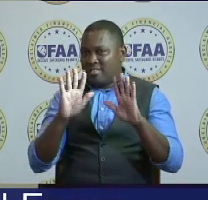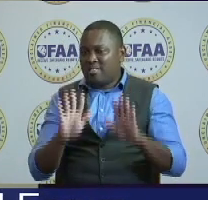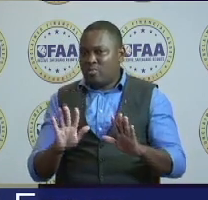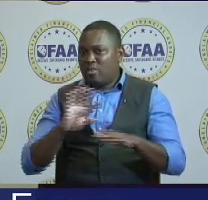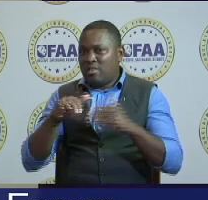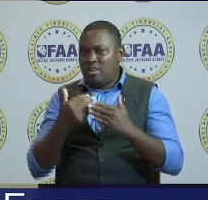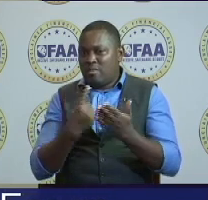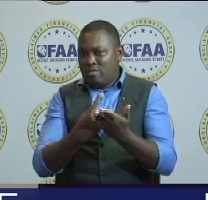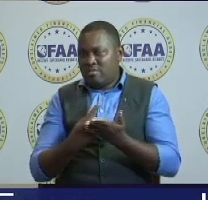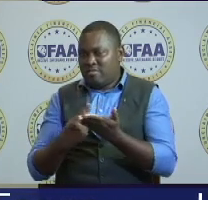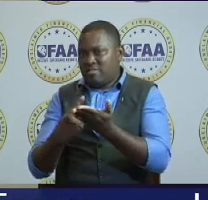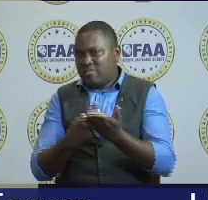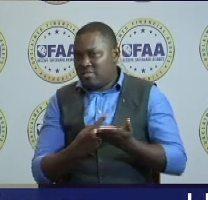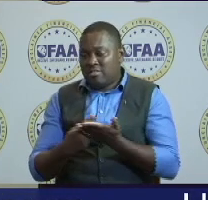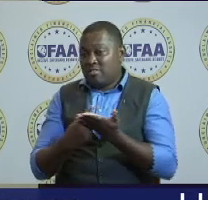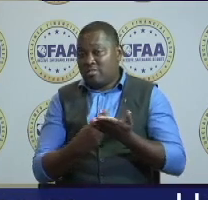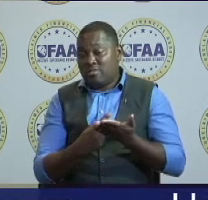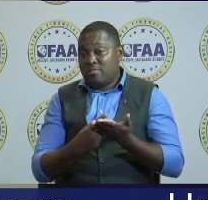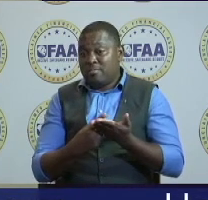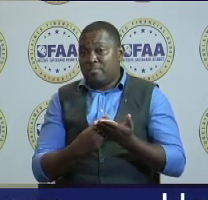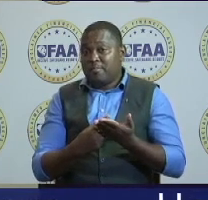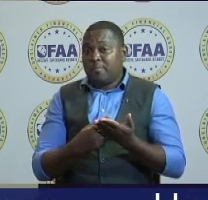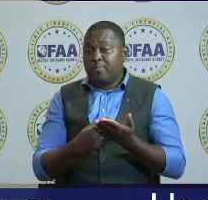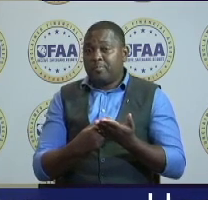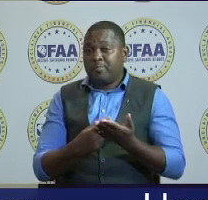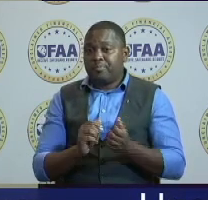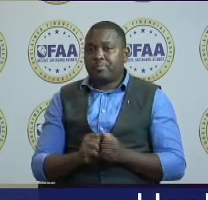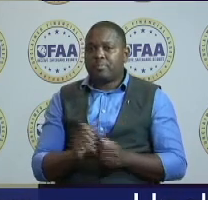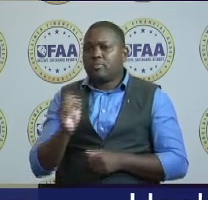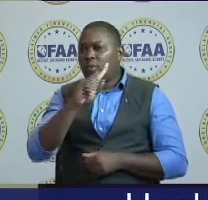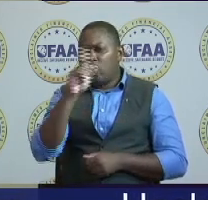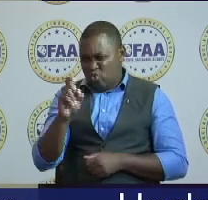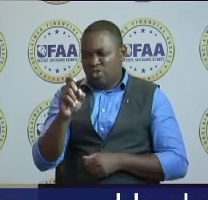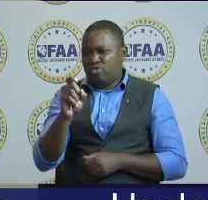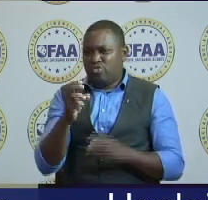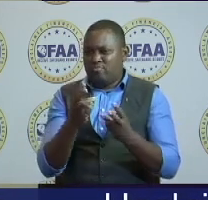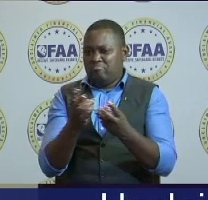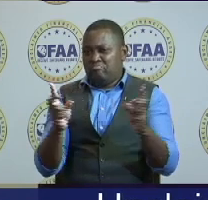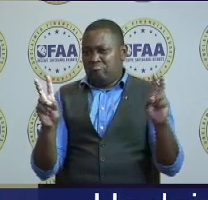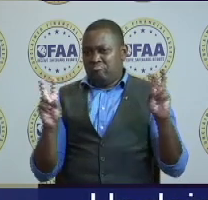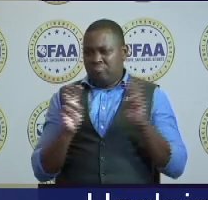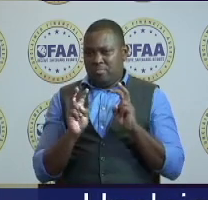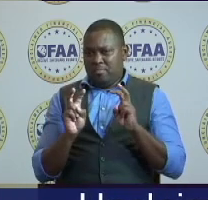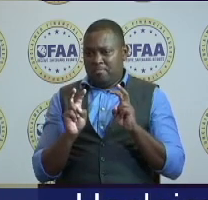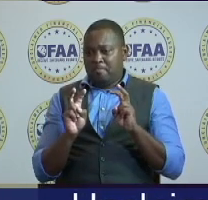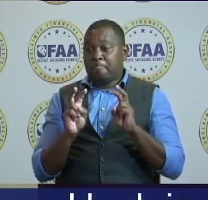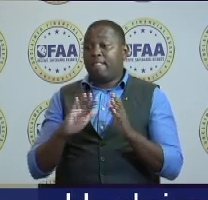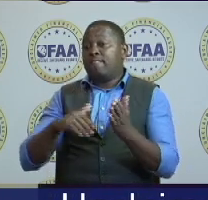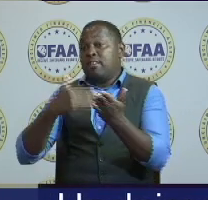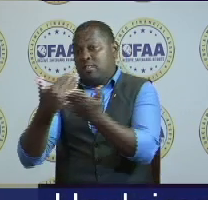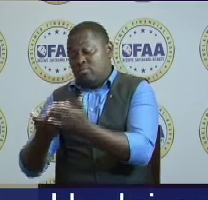today all through the program. So this one, I'll again float it out to the three panelists. Does submitting share capital